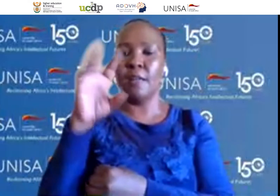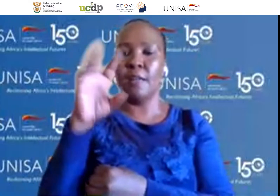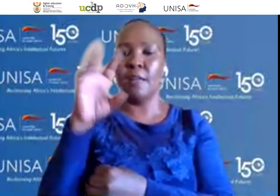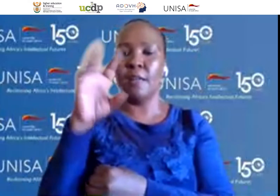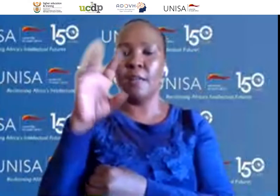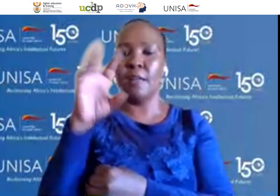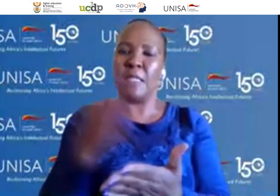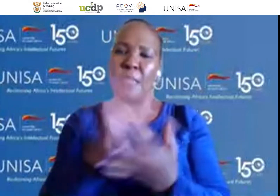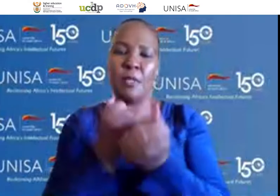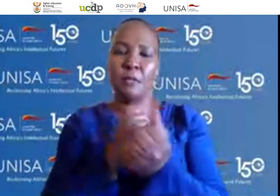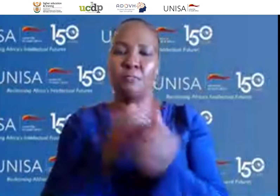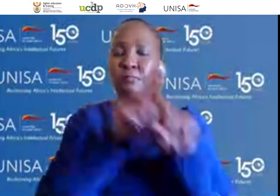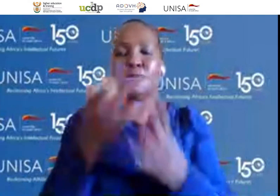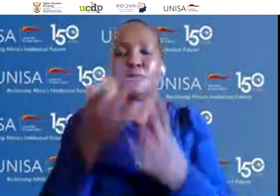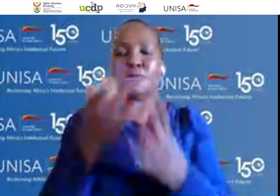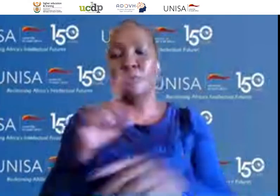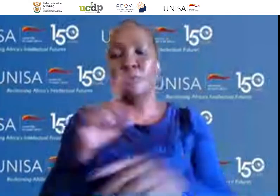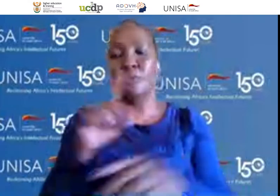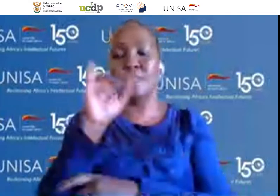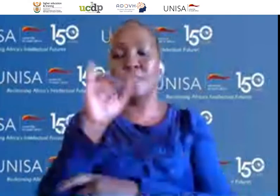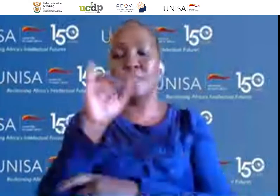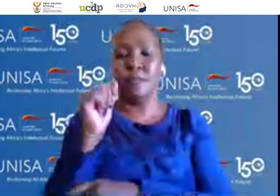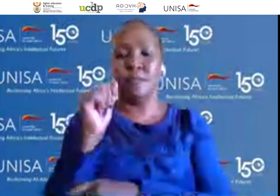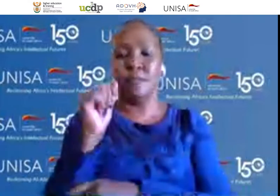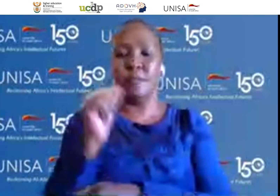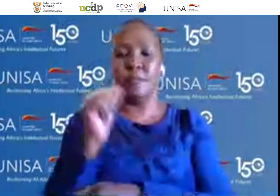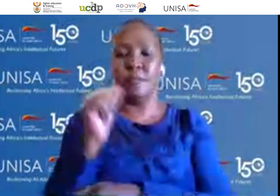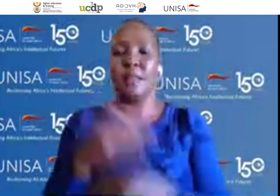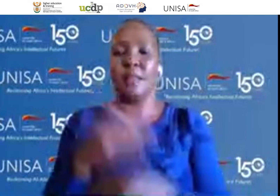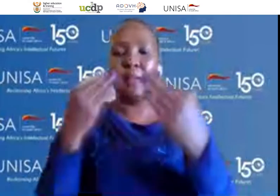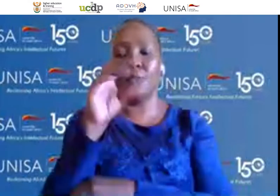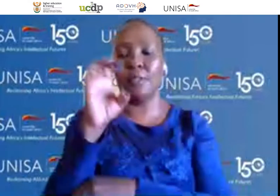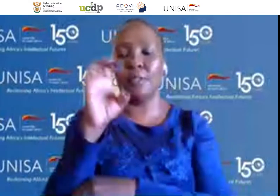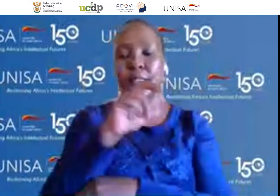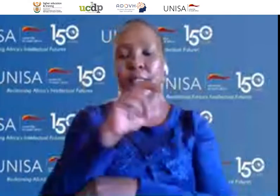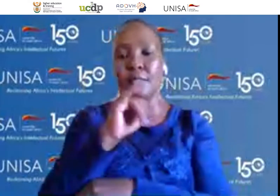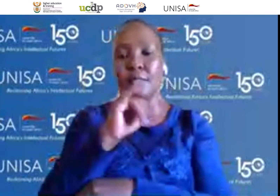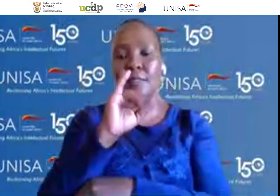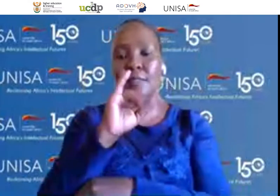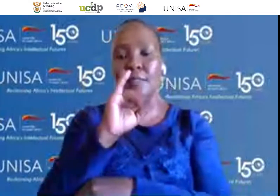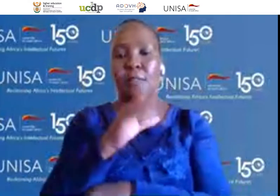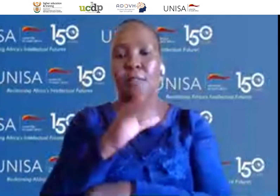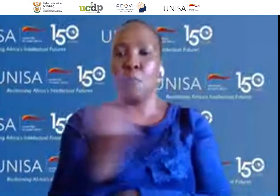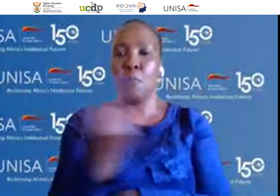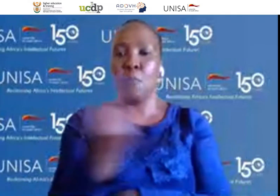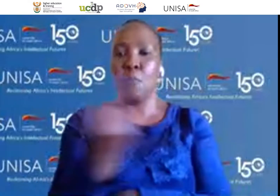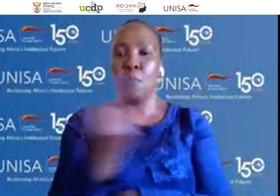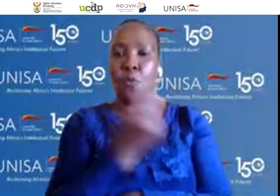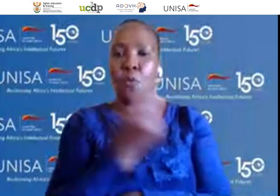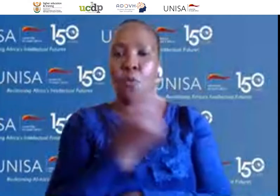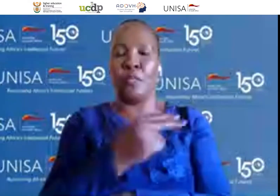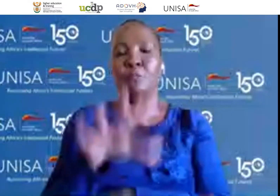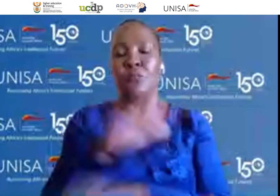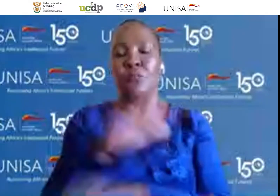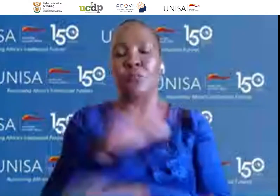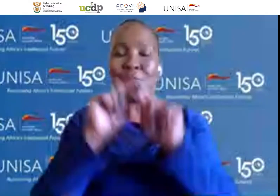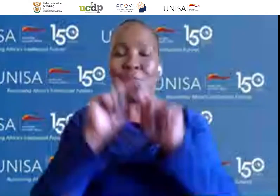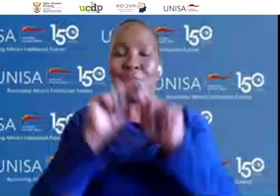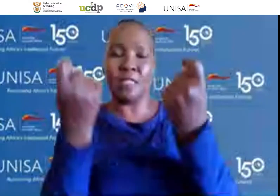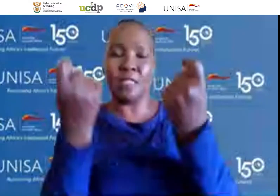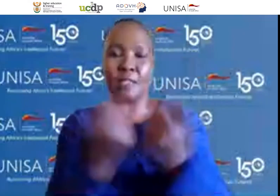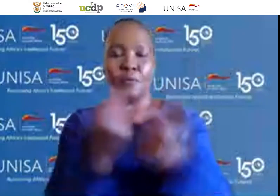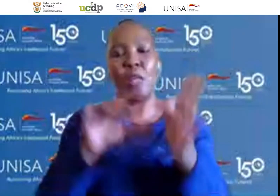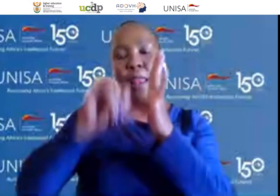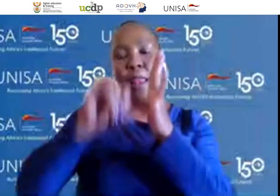with Jessica. Thanks, Jessica. Thank you, Denzel. Yes, I'm in both platforms at the moment, both of our Teams and our live YouTube